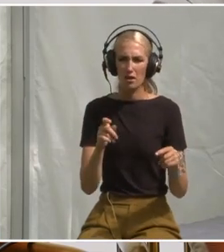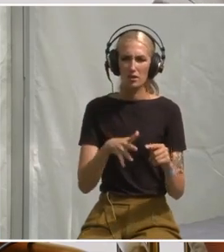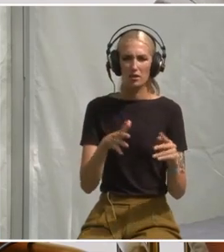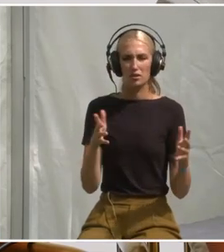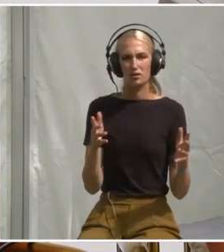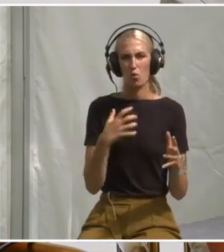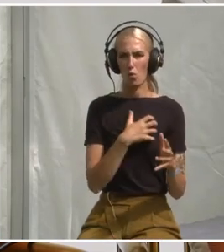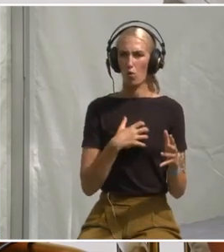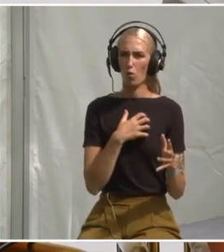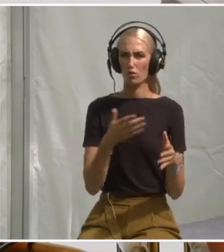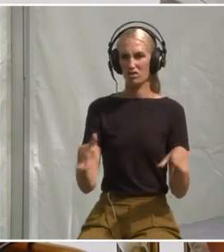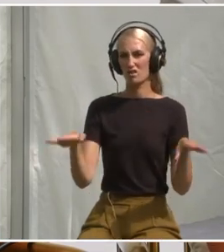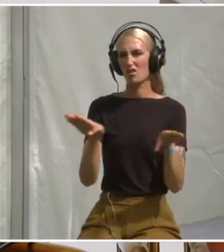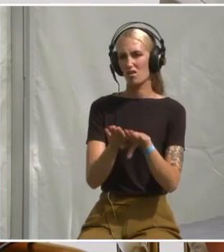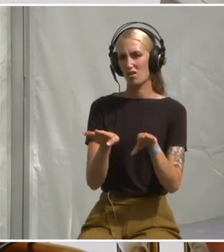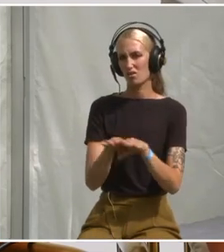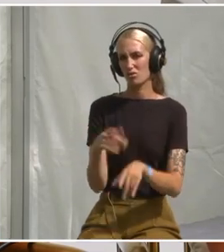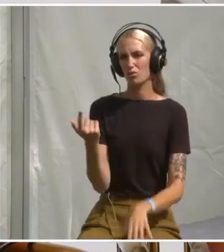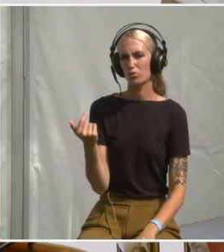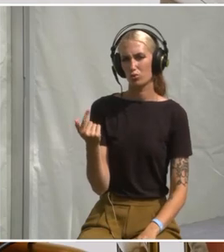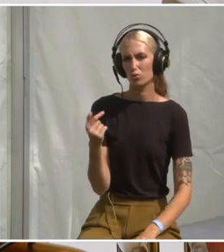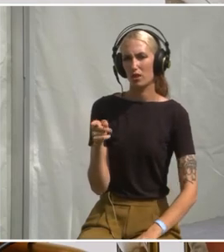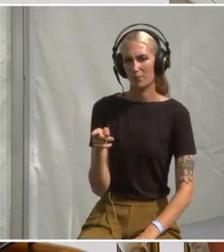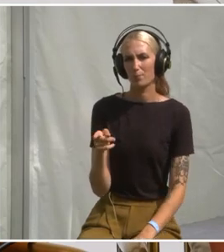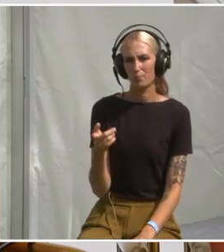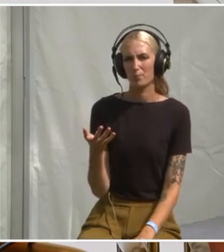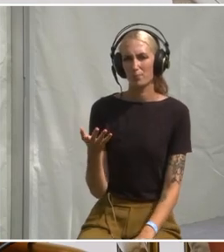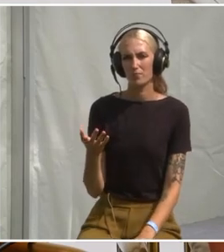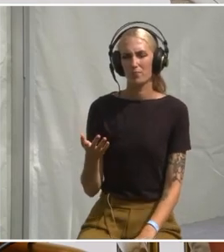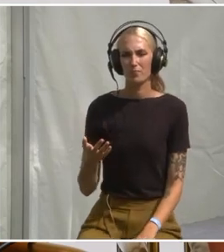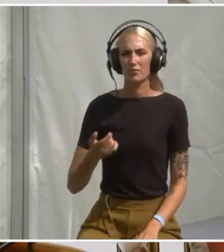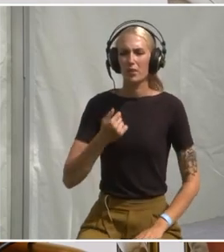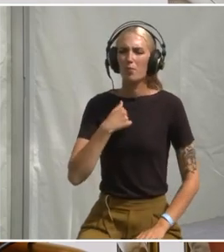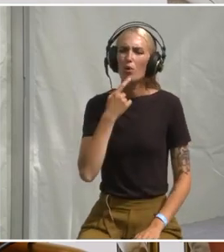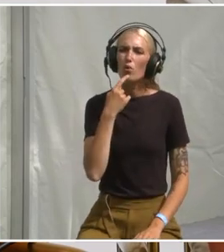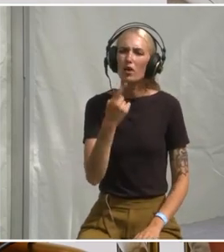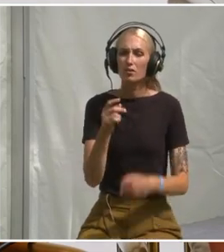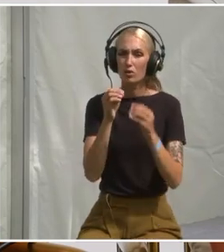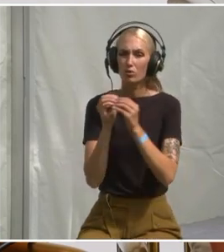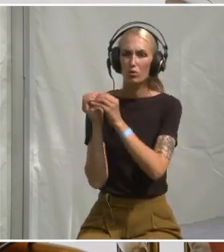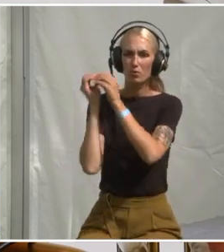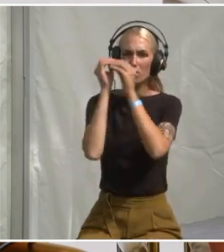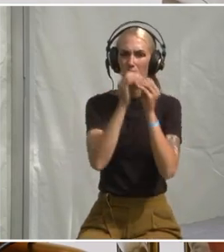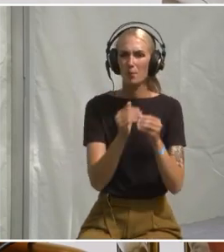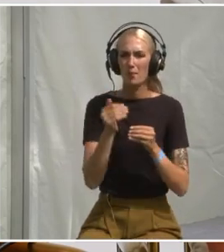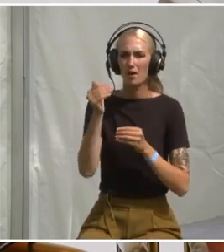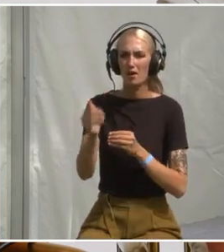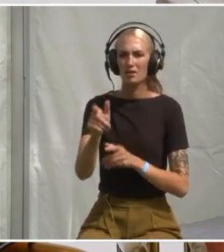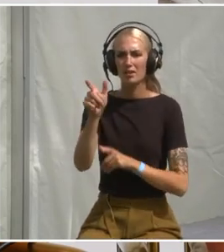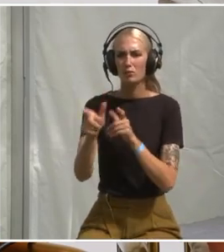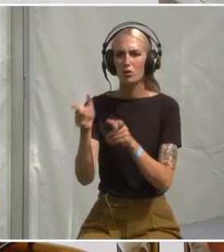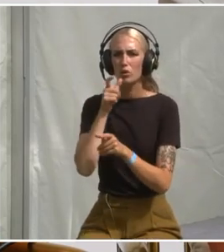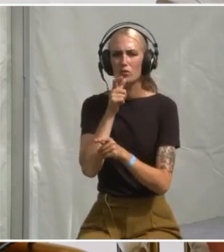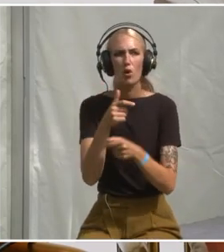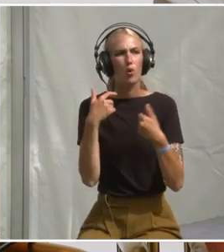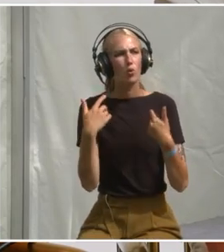imagine life before the internet. And as I say this, in 10 years' time, people say, how could you